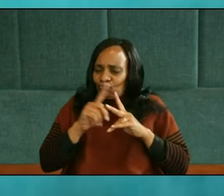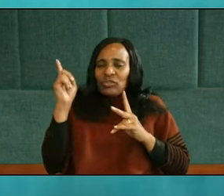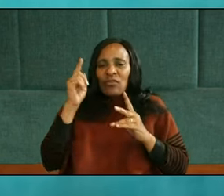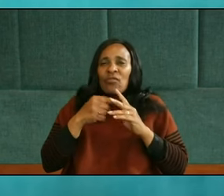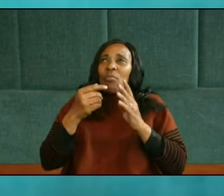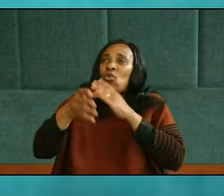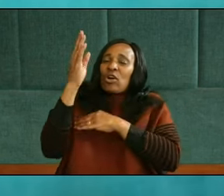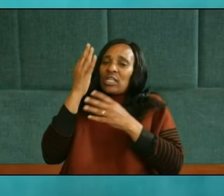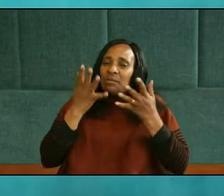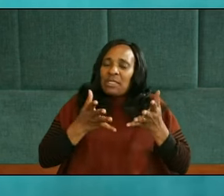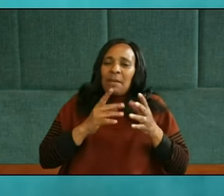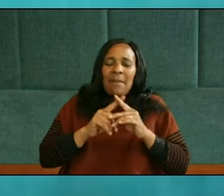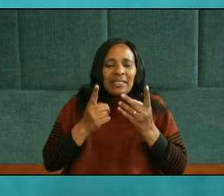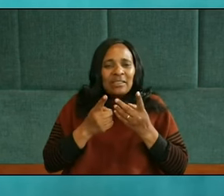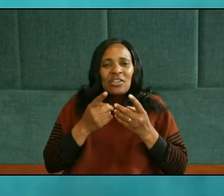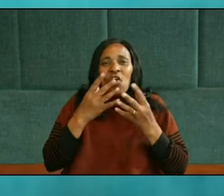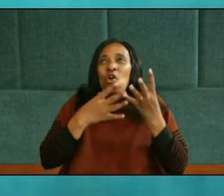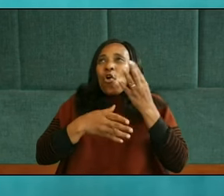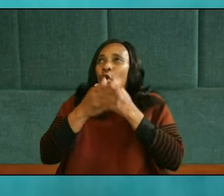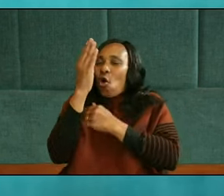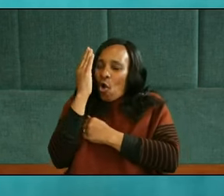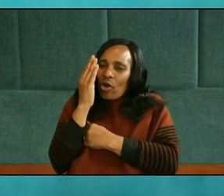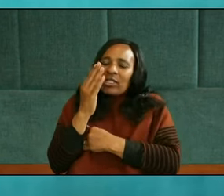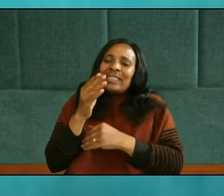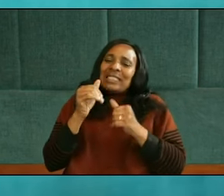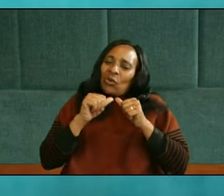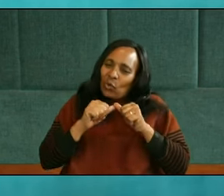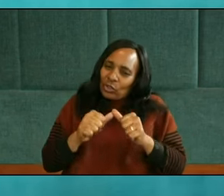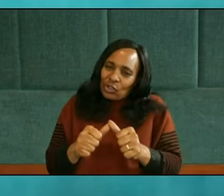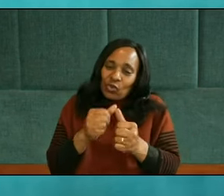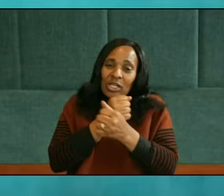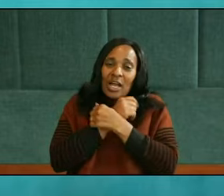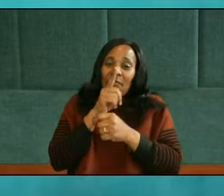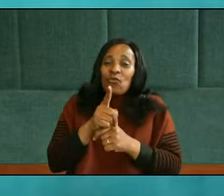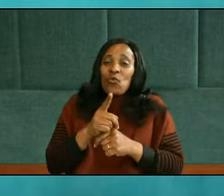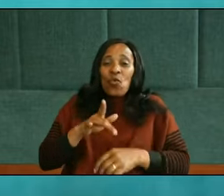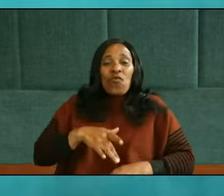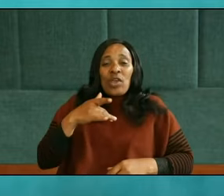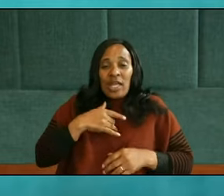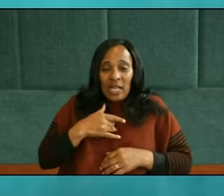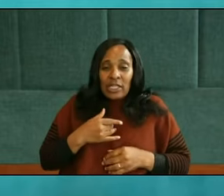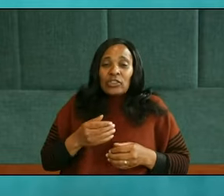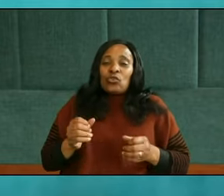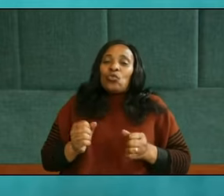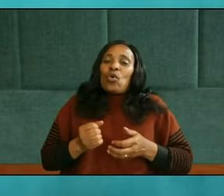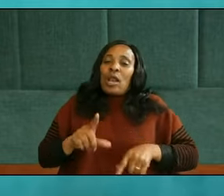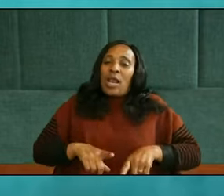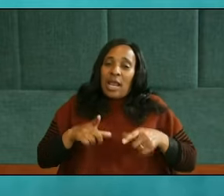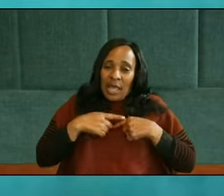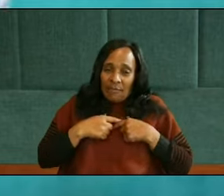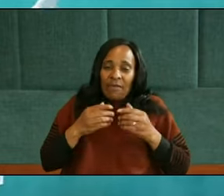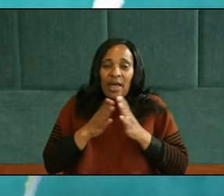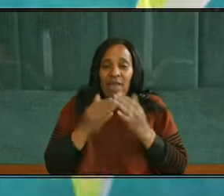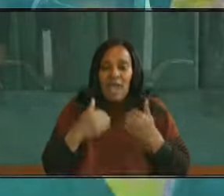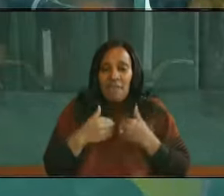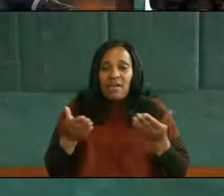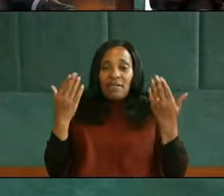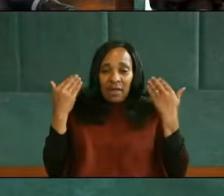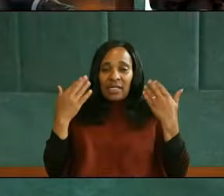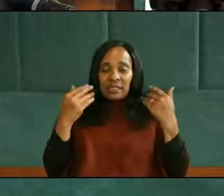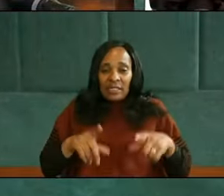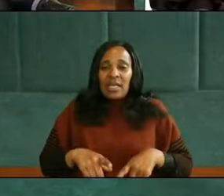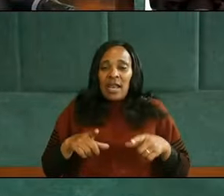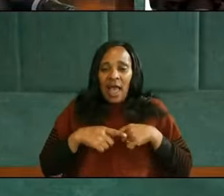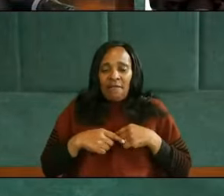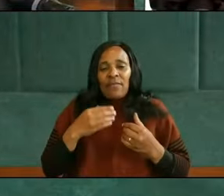God still cares about you, and he's still willing that you do not perish, but that you come to everlasting life. Amen. Thank you so much